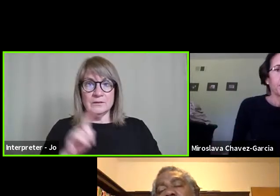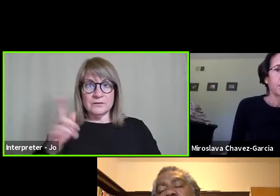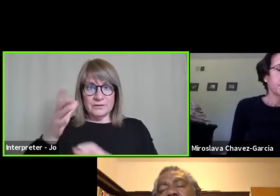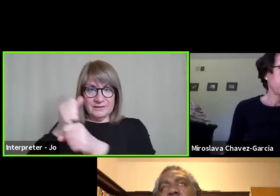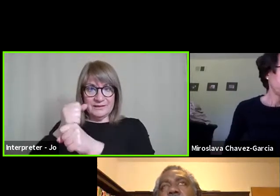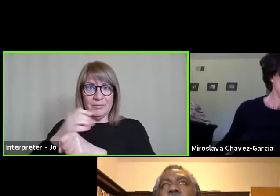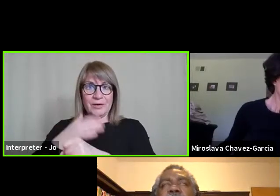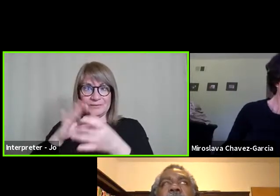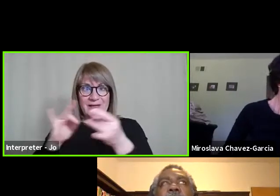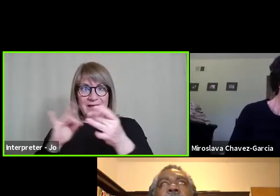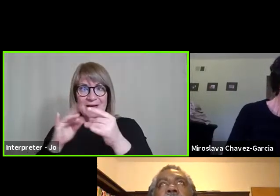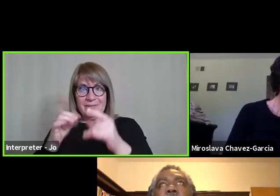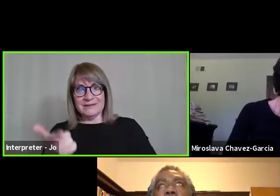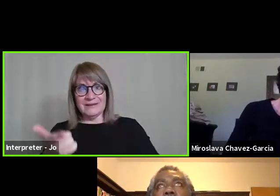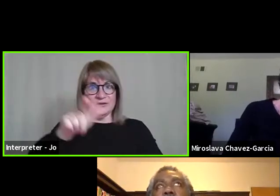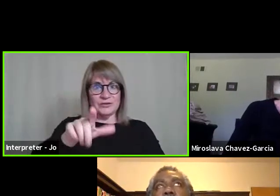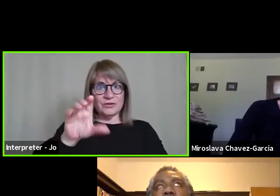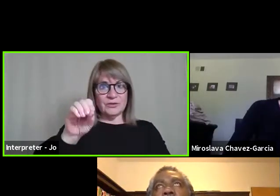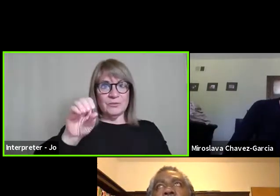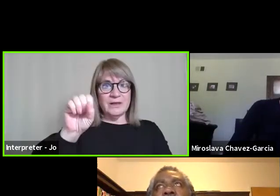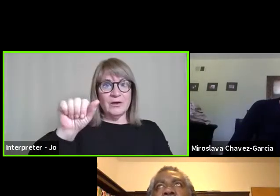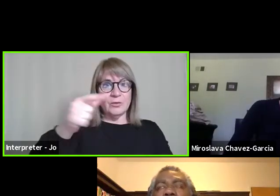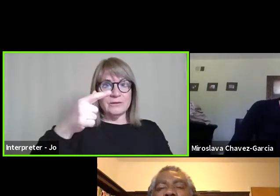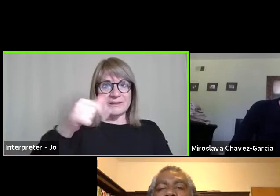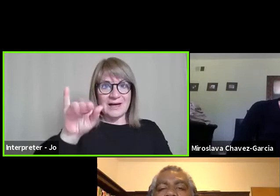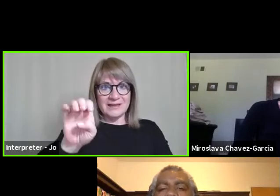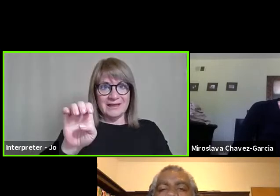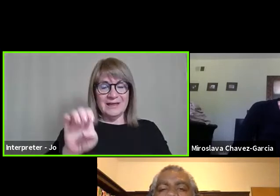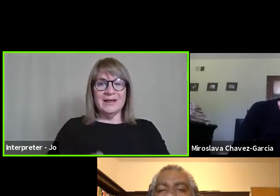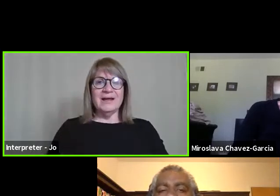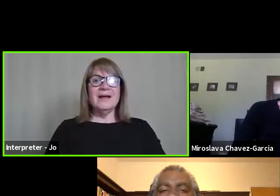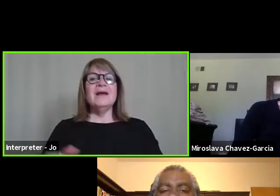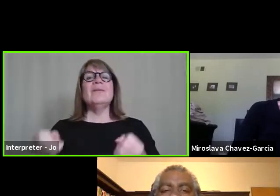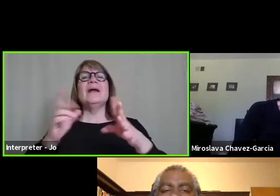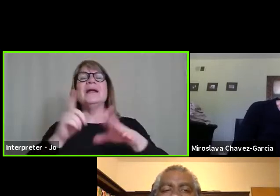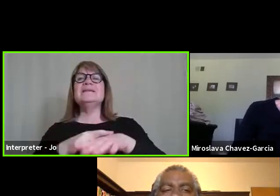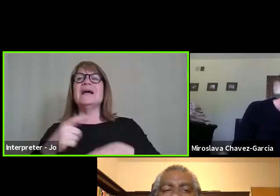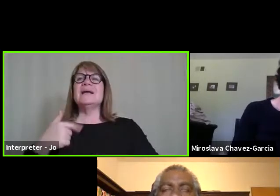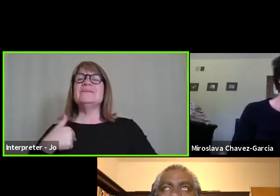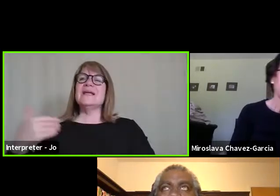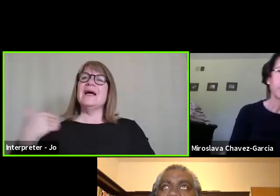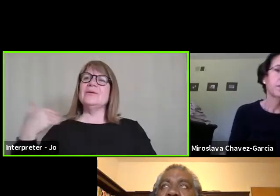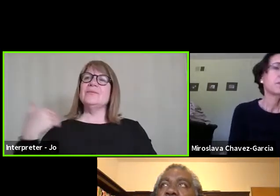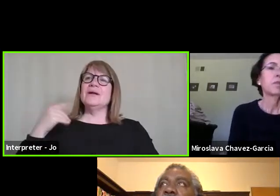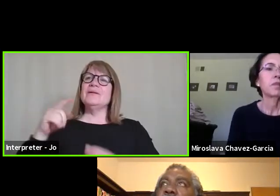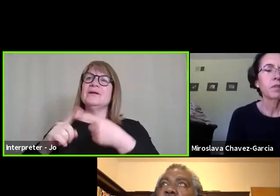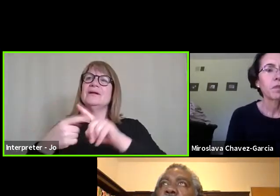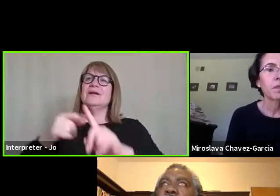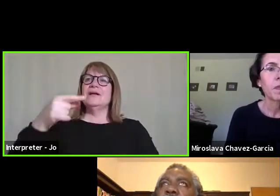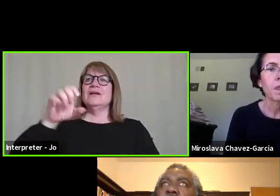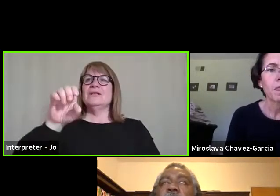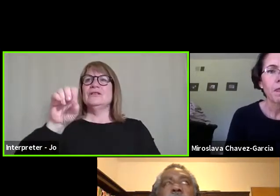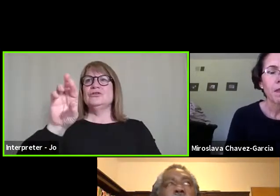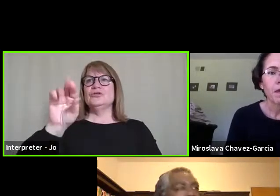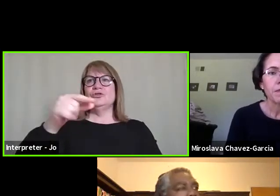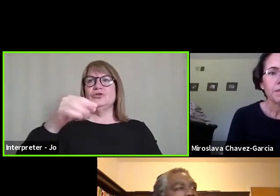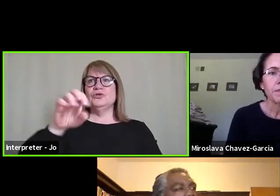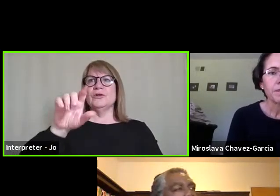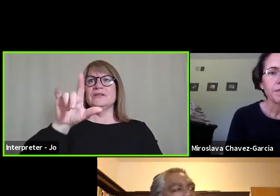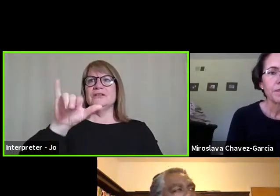i'll pass it over to osagi is that i'm oftentimes reminded of a friend and colleague george lipset's words to